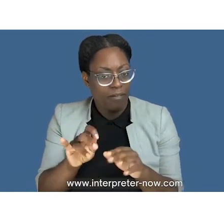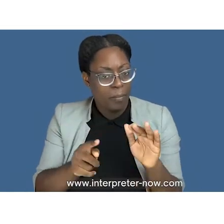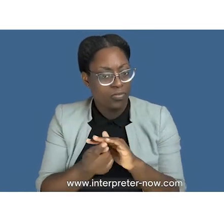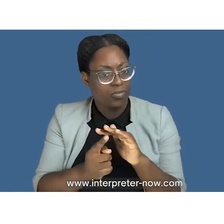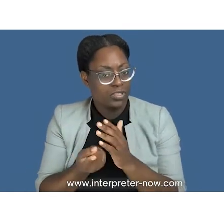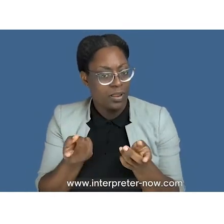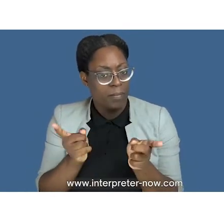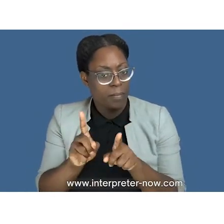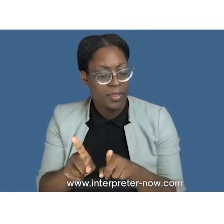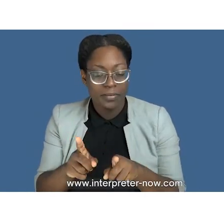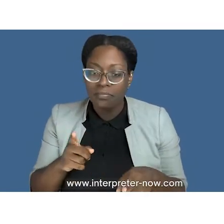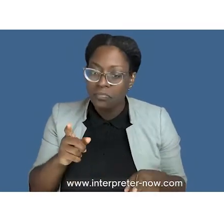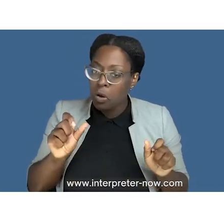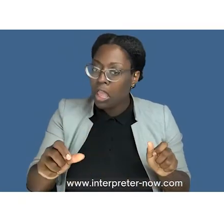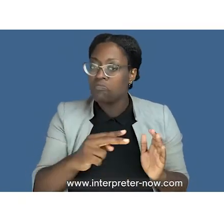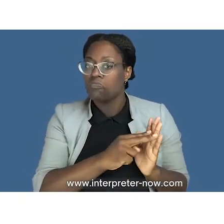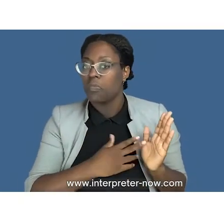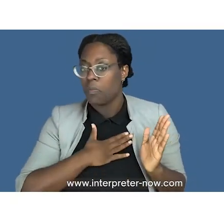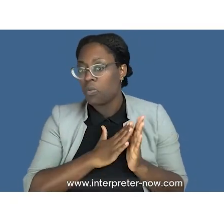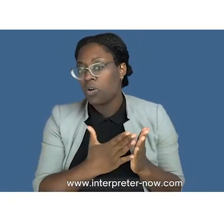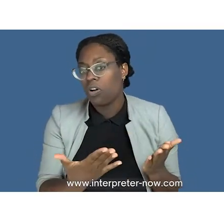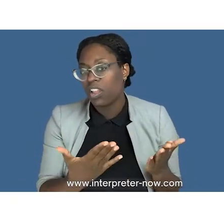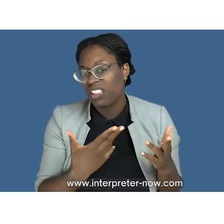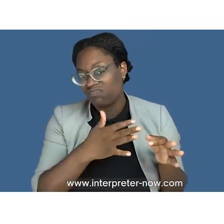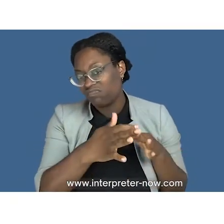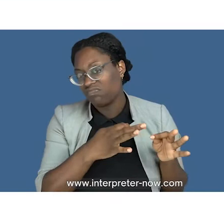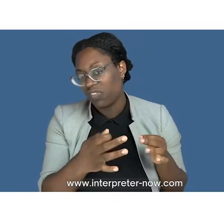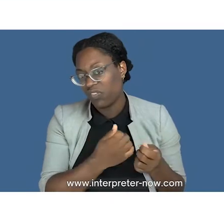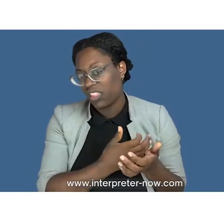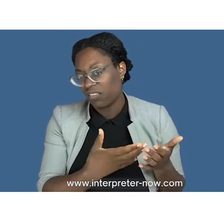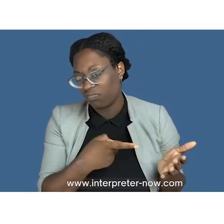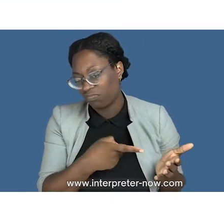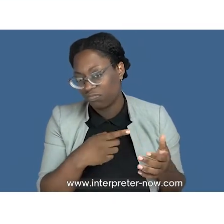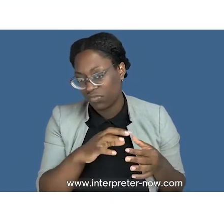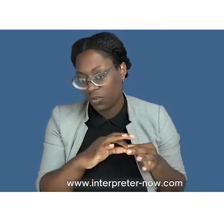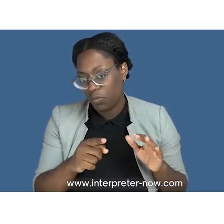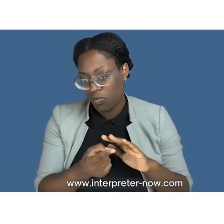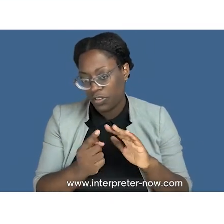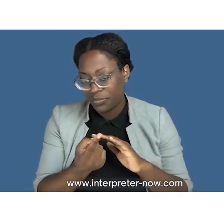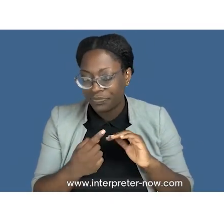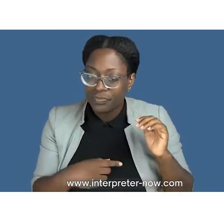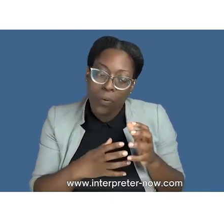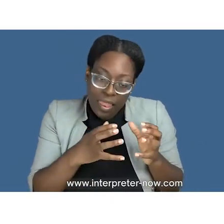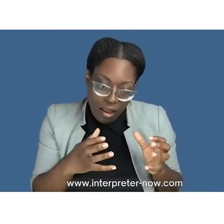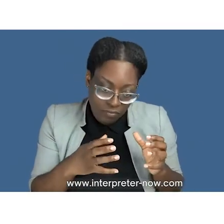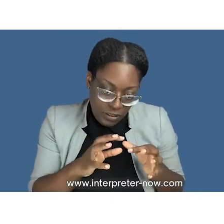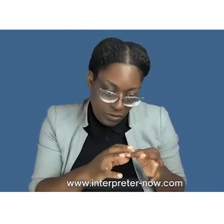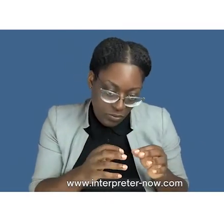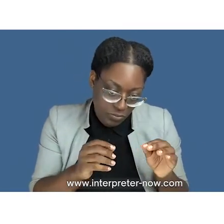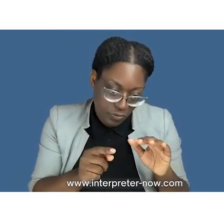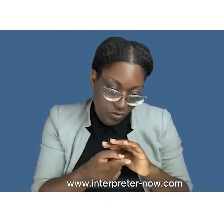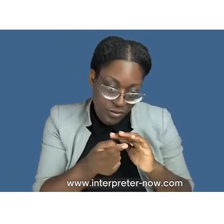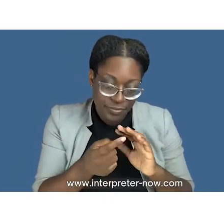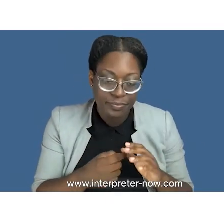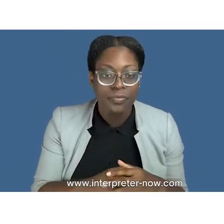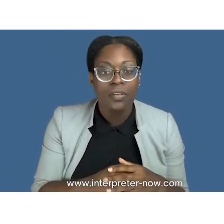microaggressions, and I encourage you to look in my book to learn more about those. These are just like a few quick and easy